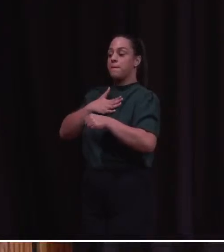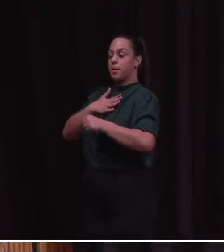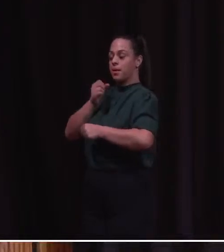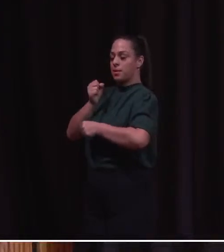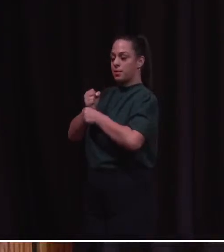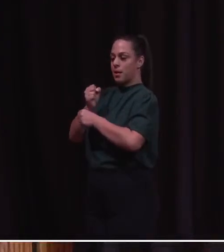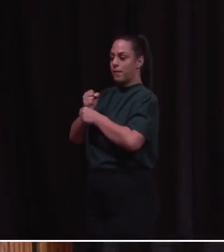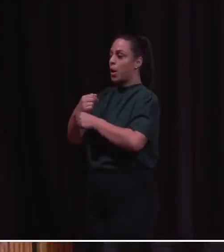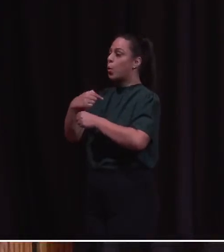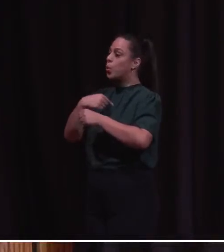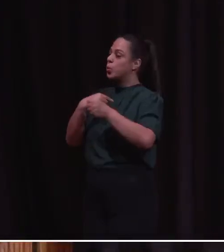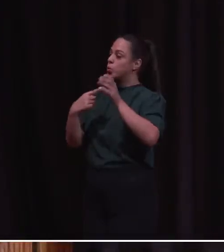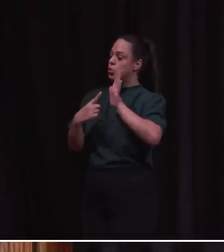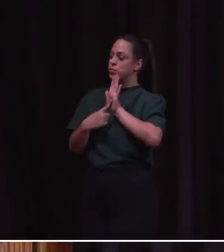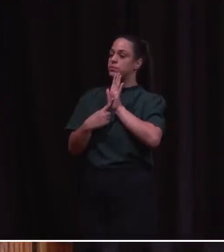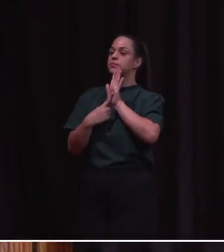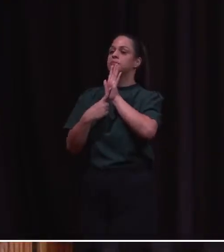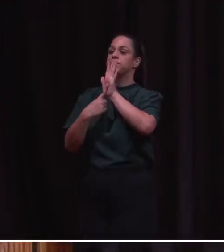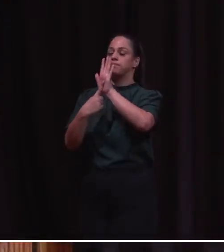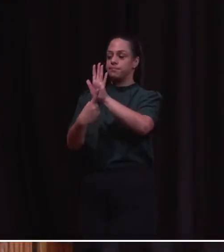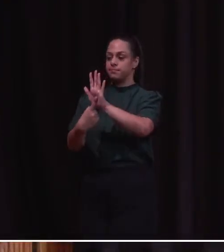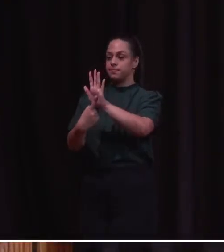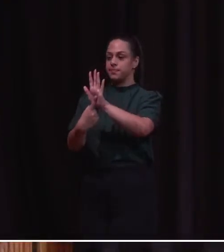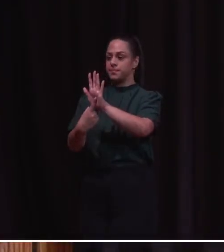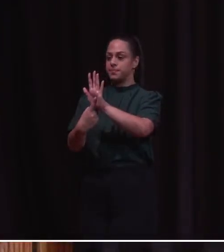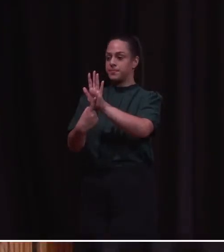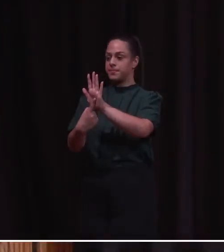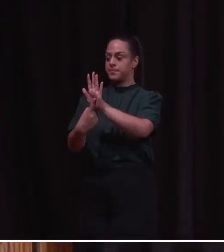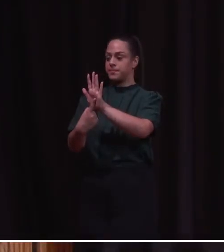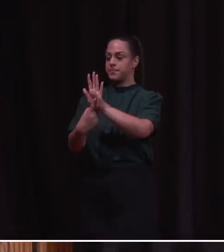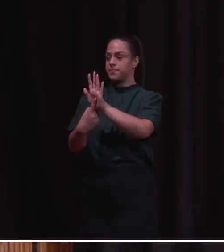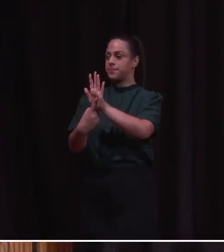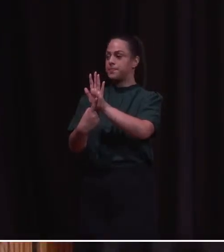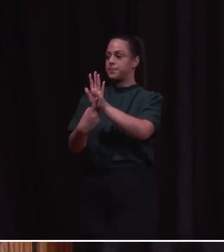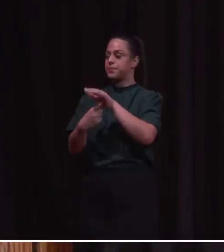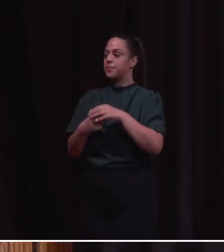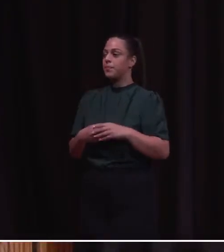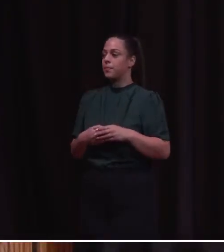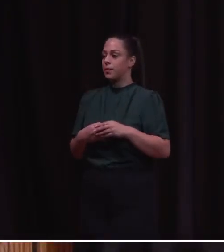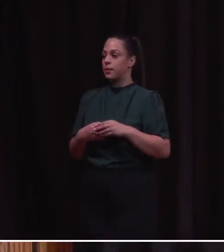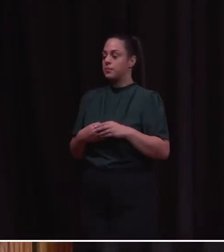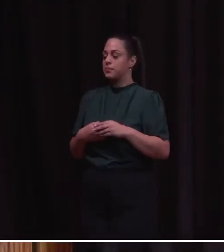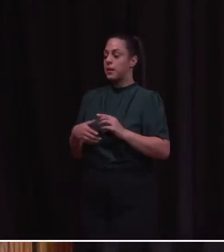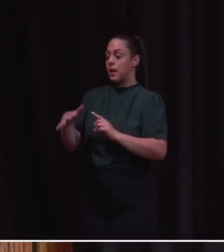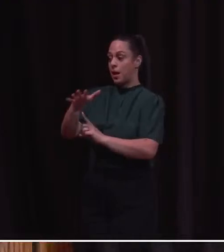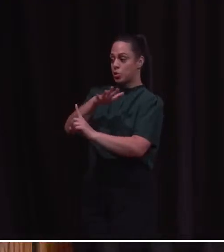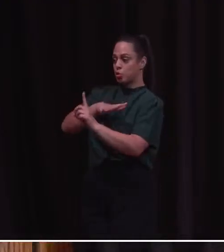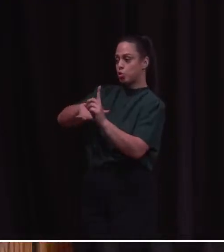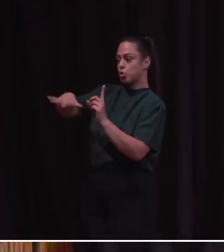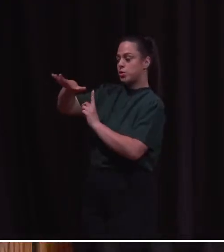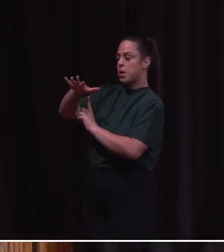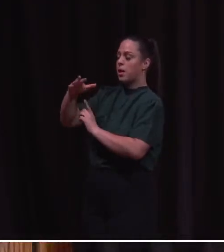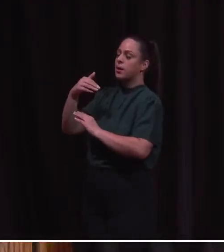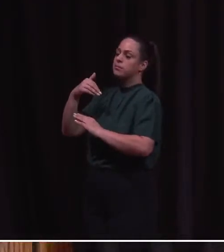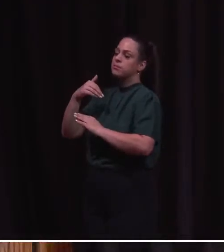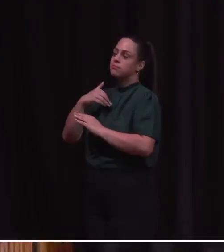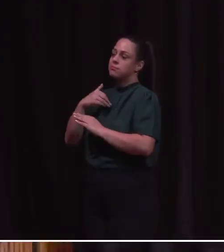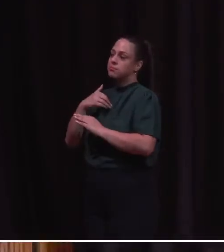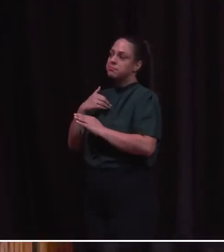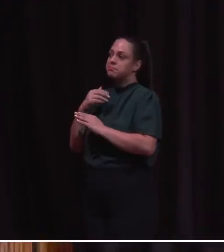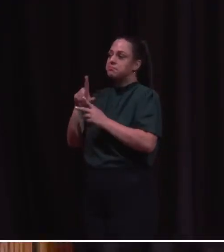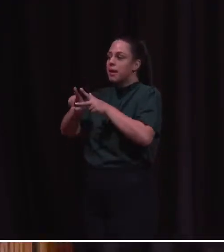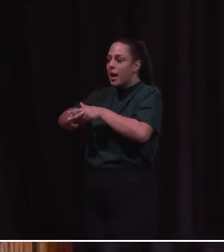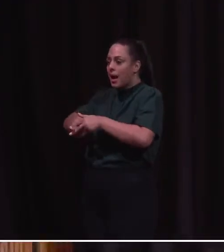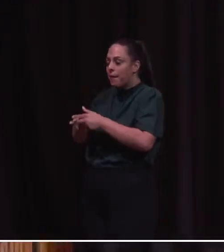that in the society I studied in West Africa and across much of Africa,